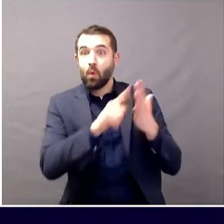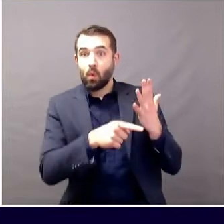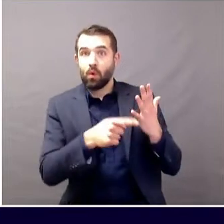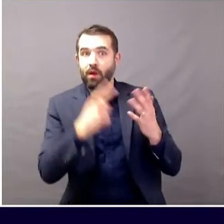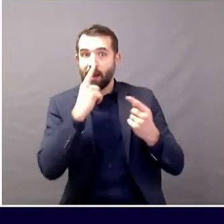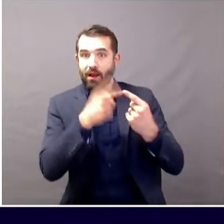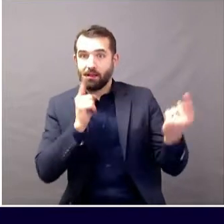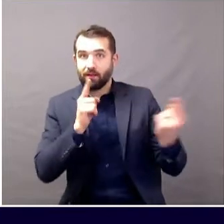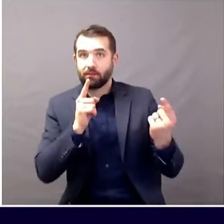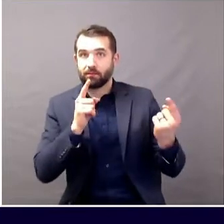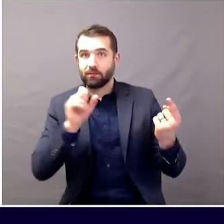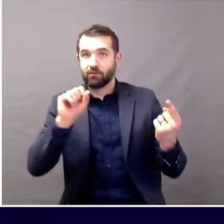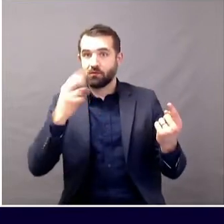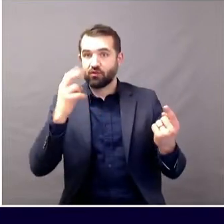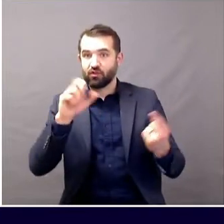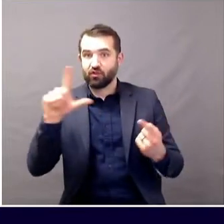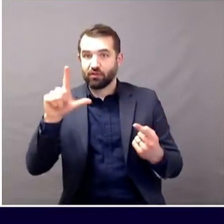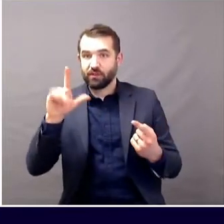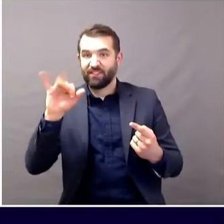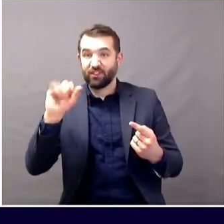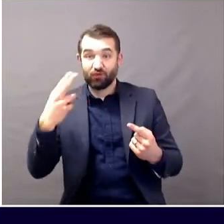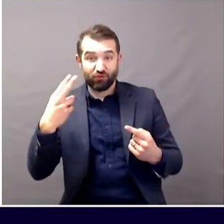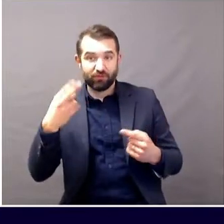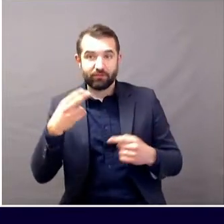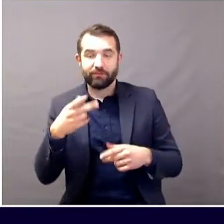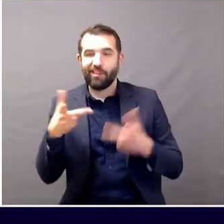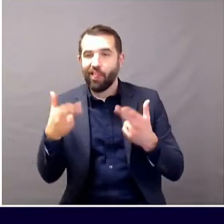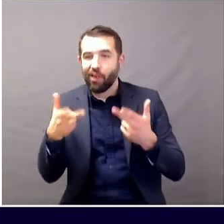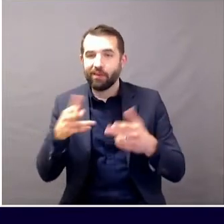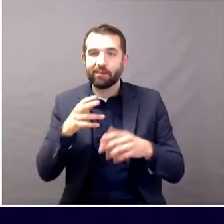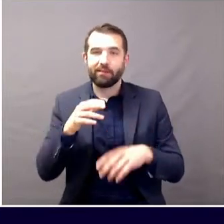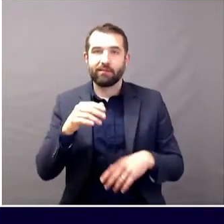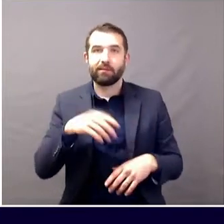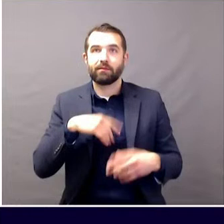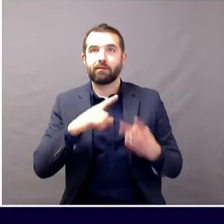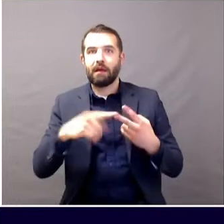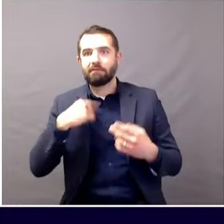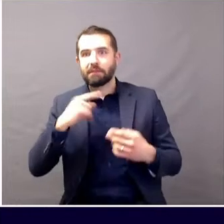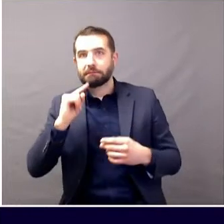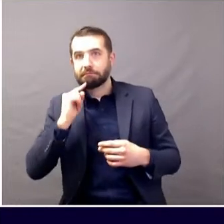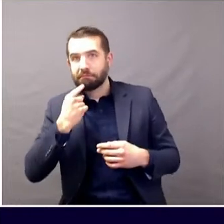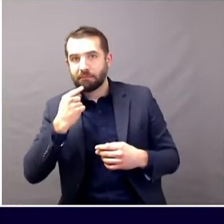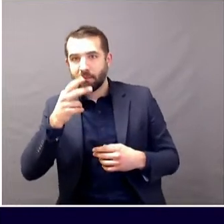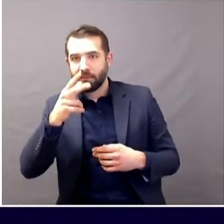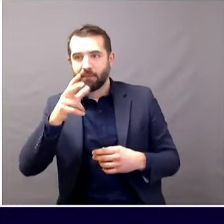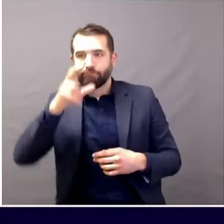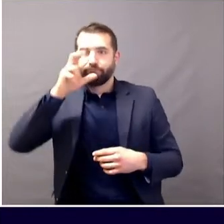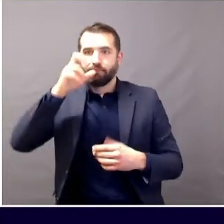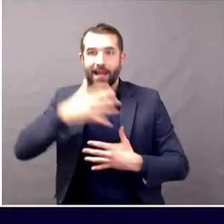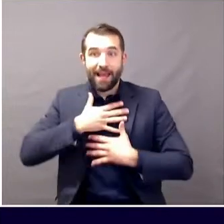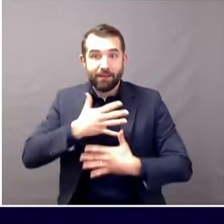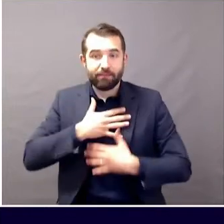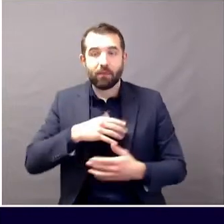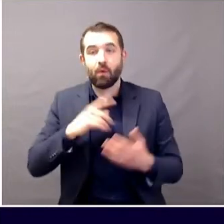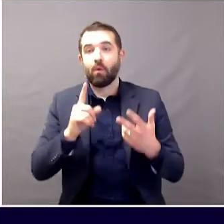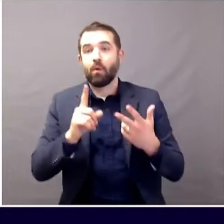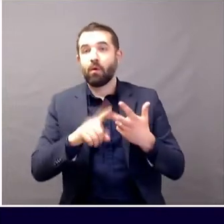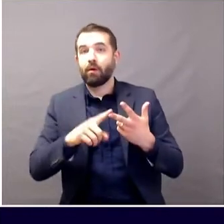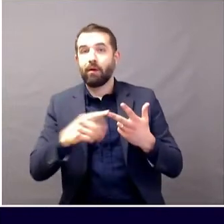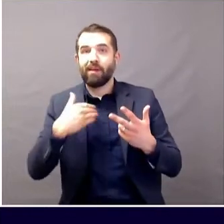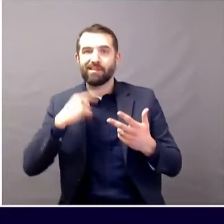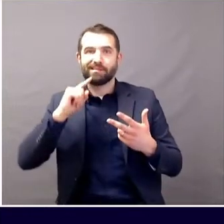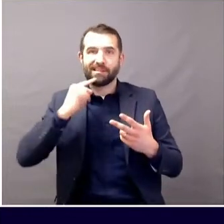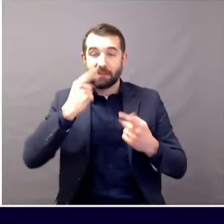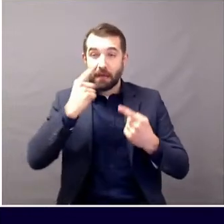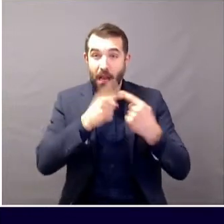or who had severe asthma, or had allergies to other medications. There isn't one unified sort of concept